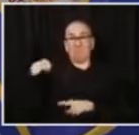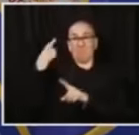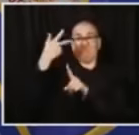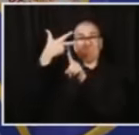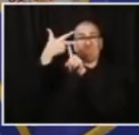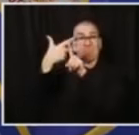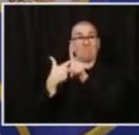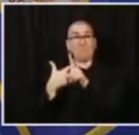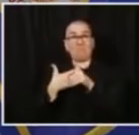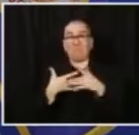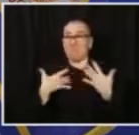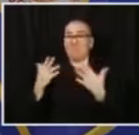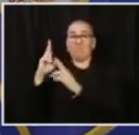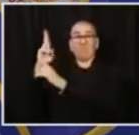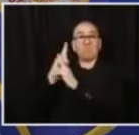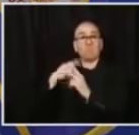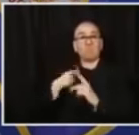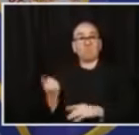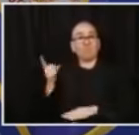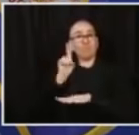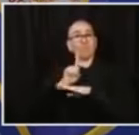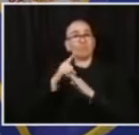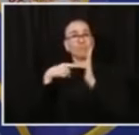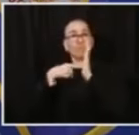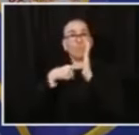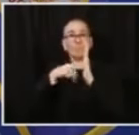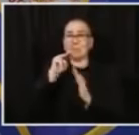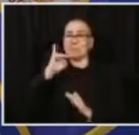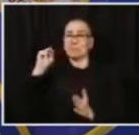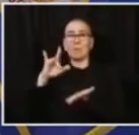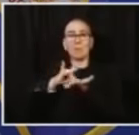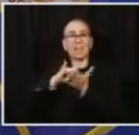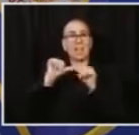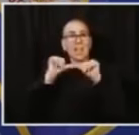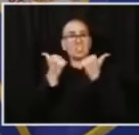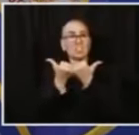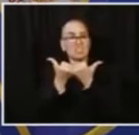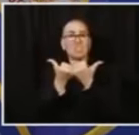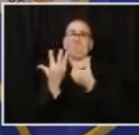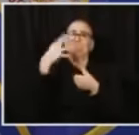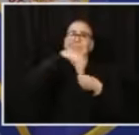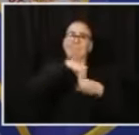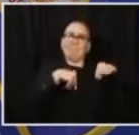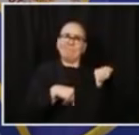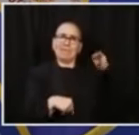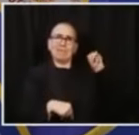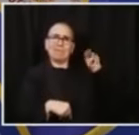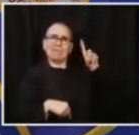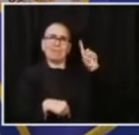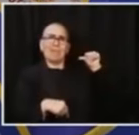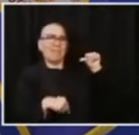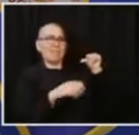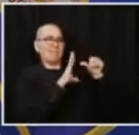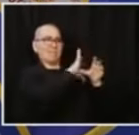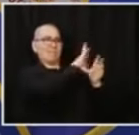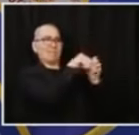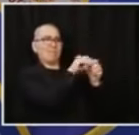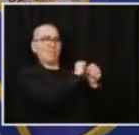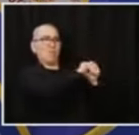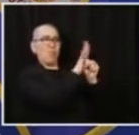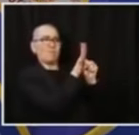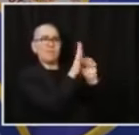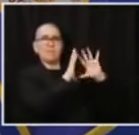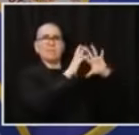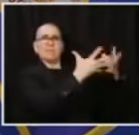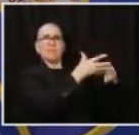the Minnesota Medical Association on the Minnesota Department of Health COVID Vaccine Allocation Advisory Group. The